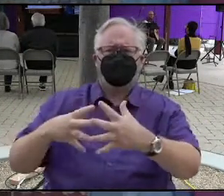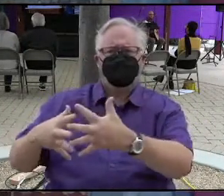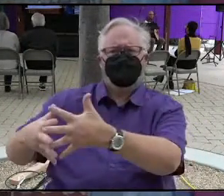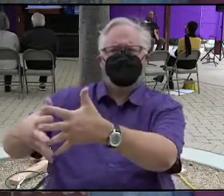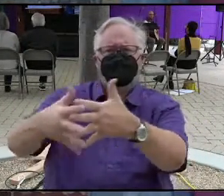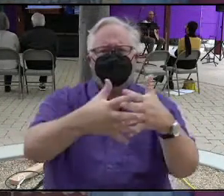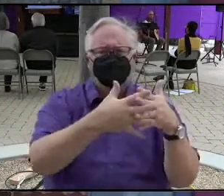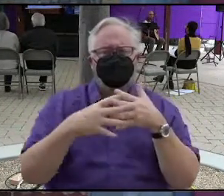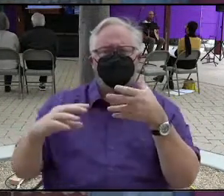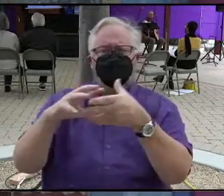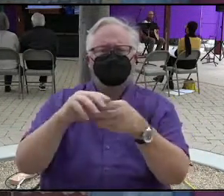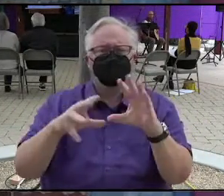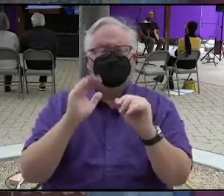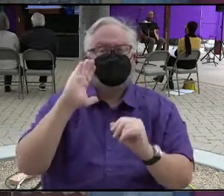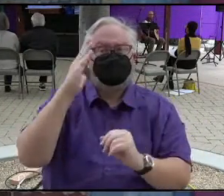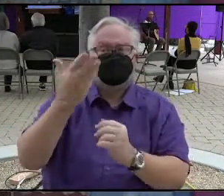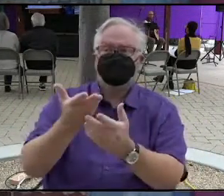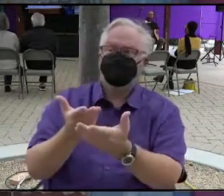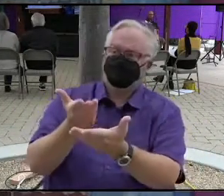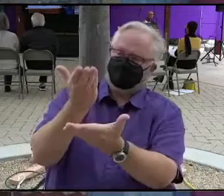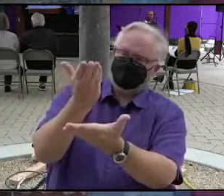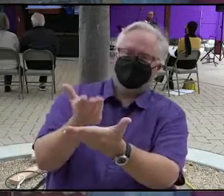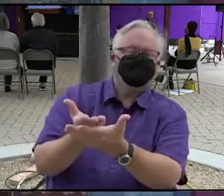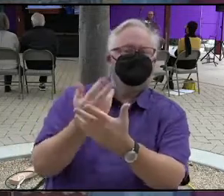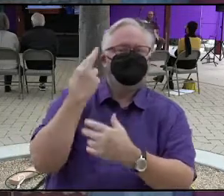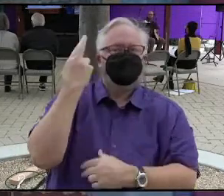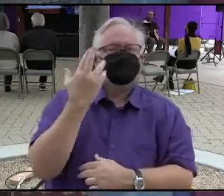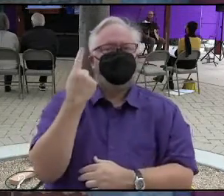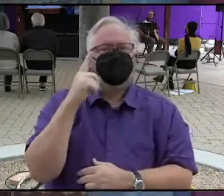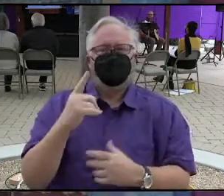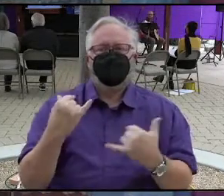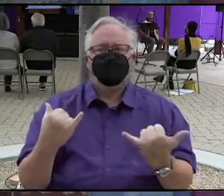which appears to justify the current state of affairs.